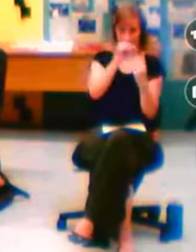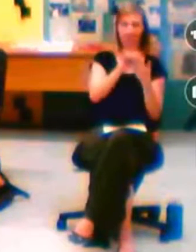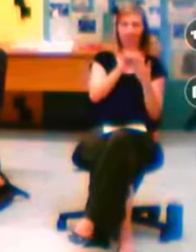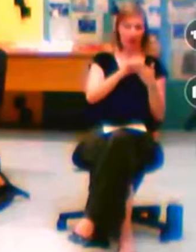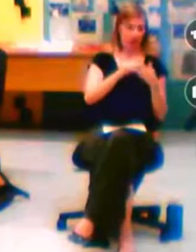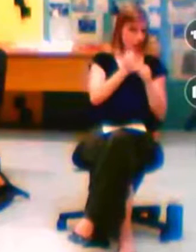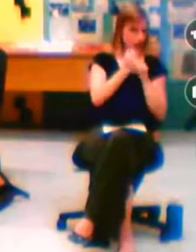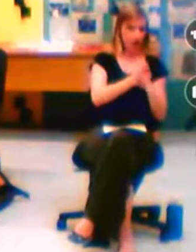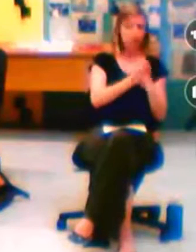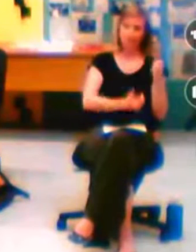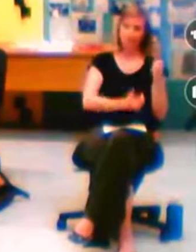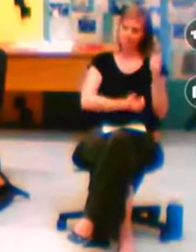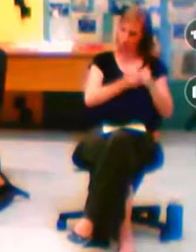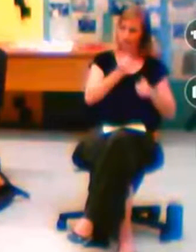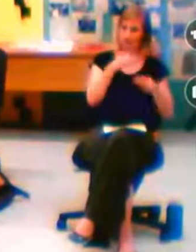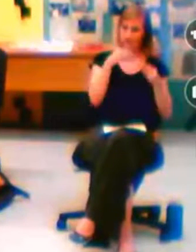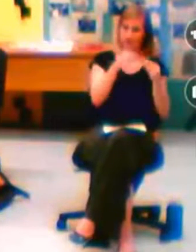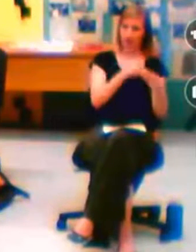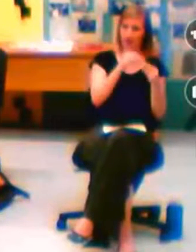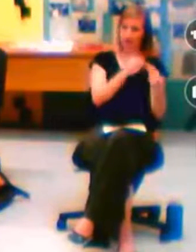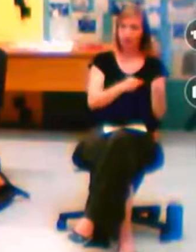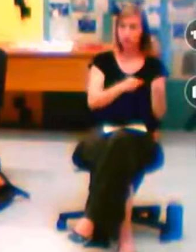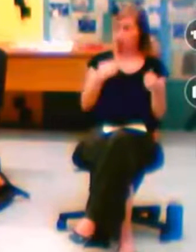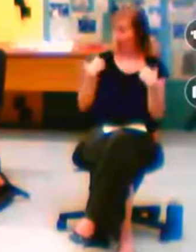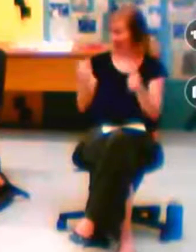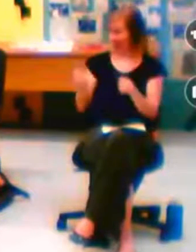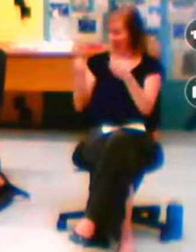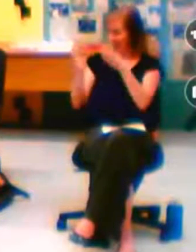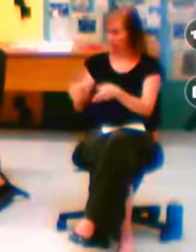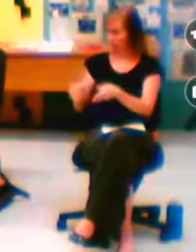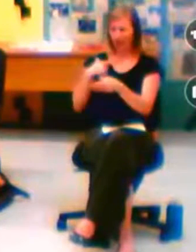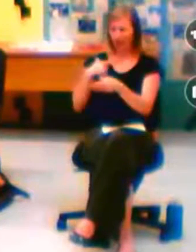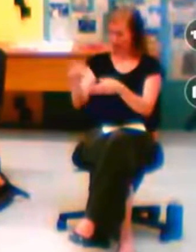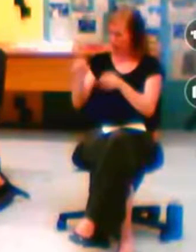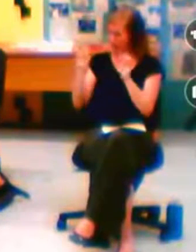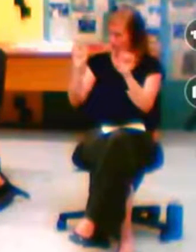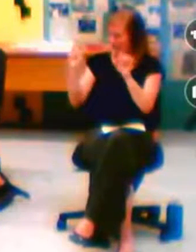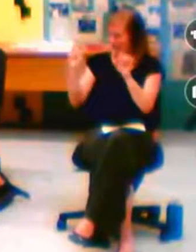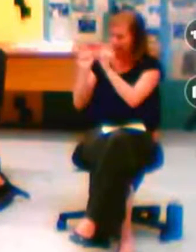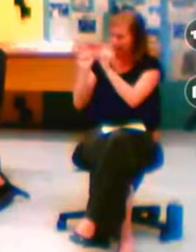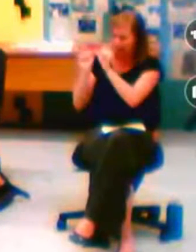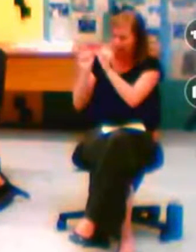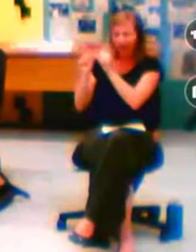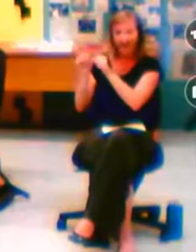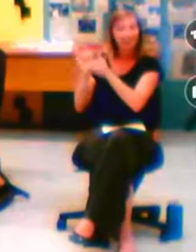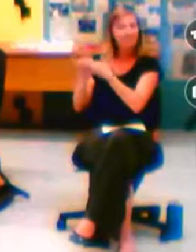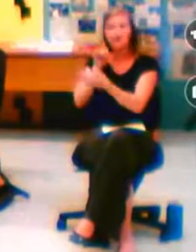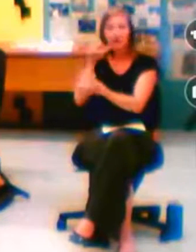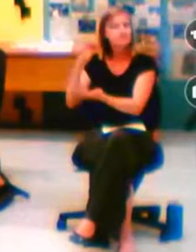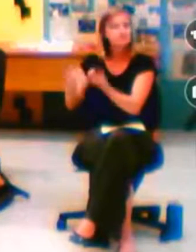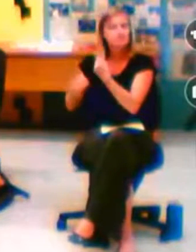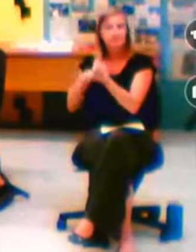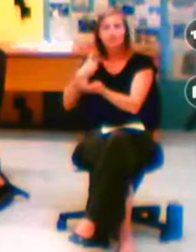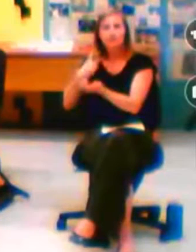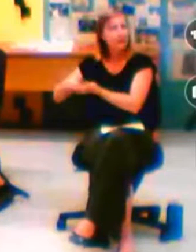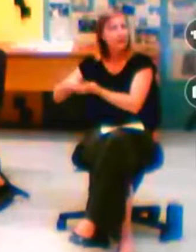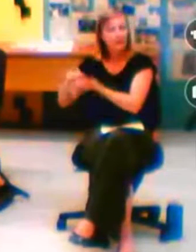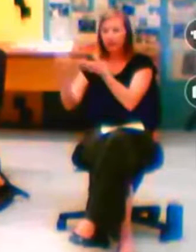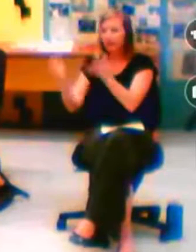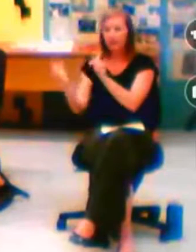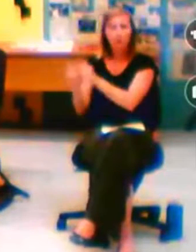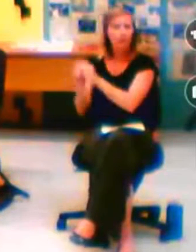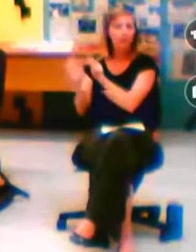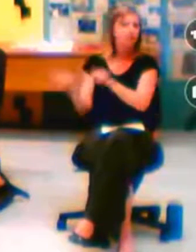help control your costs. Remember, only one in five people account for 82% of the spending. And so I could make a healthy